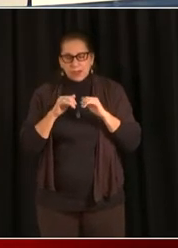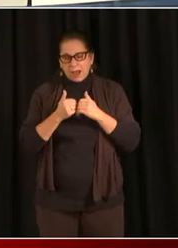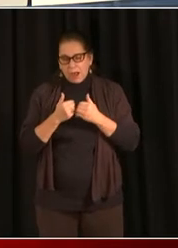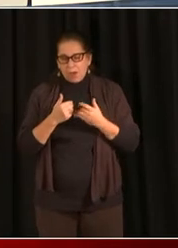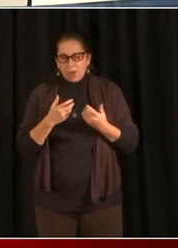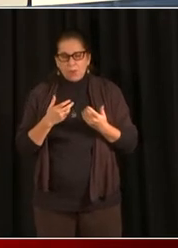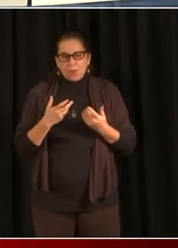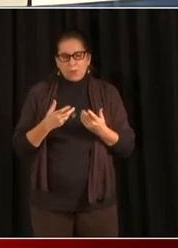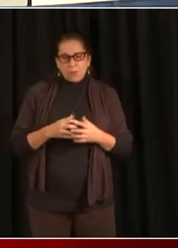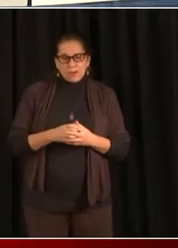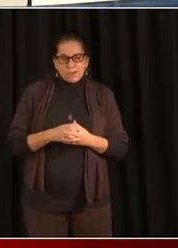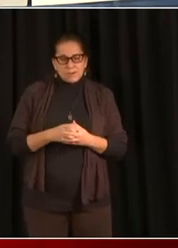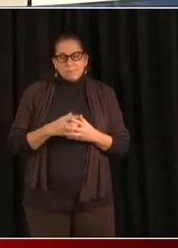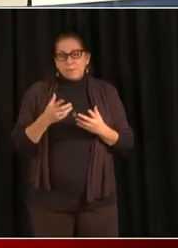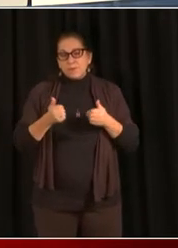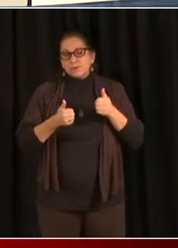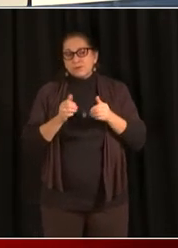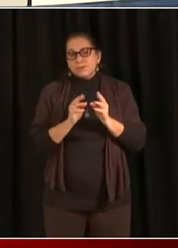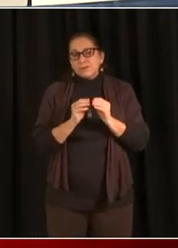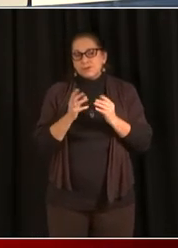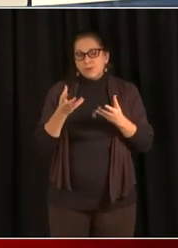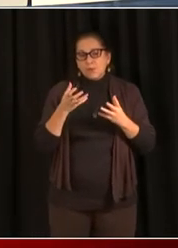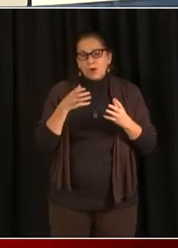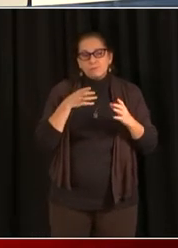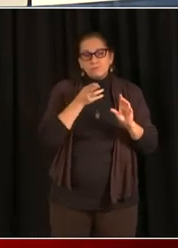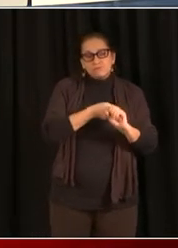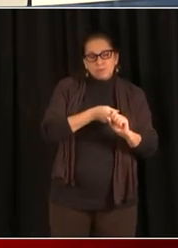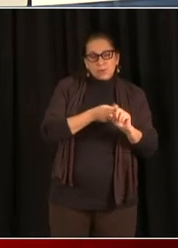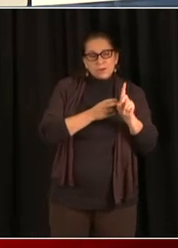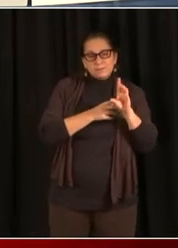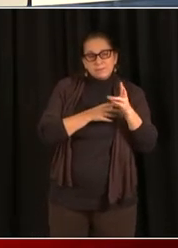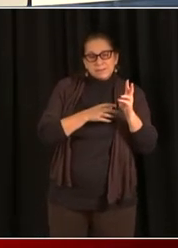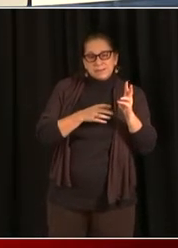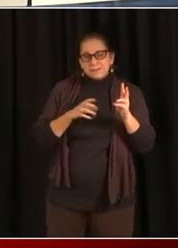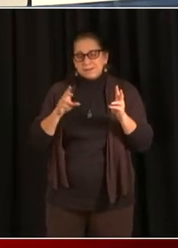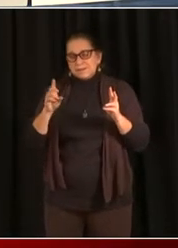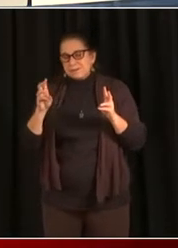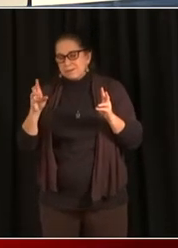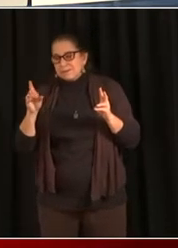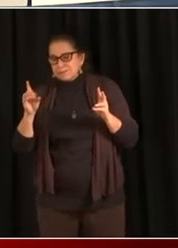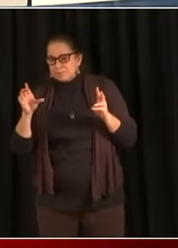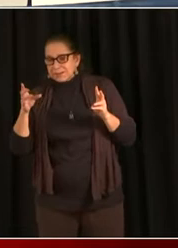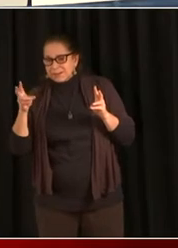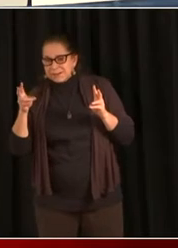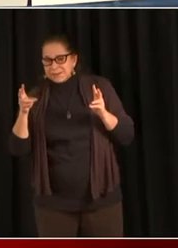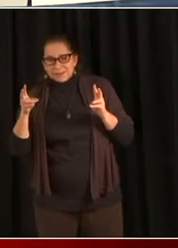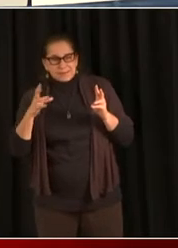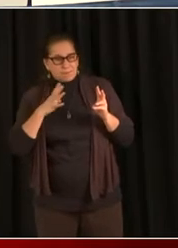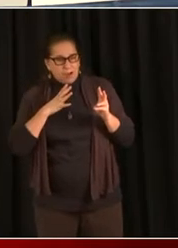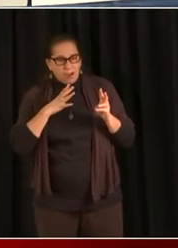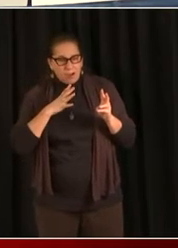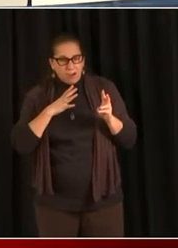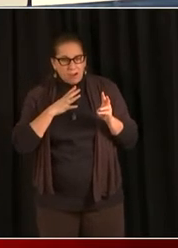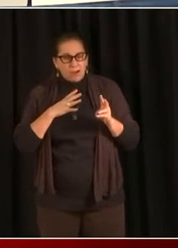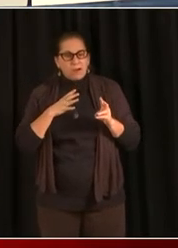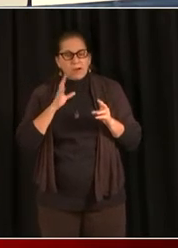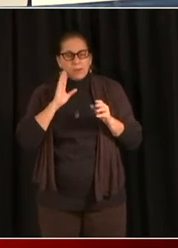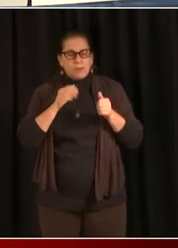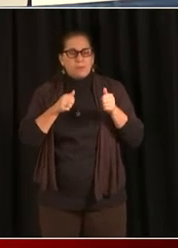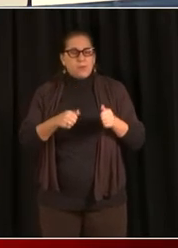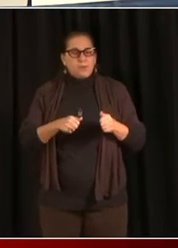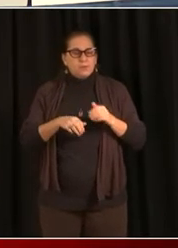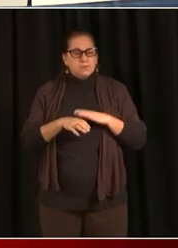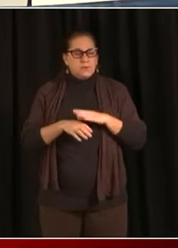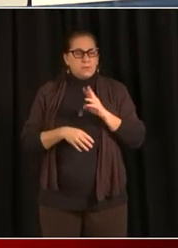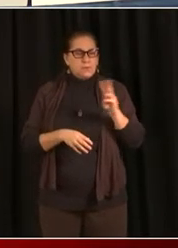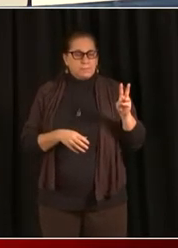can identify which session you would like to be a part of. If you are unable to attend, that is fine too. We will be posting that video